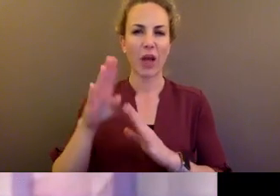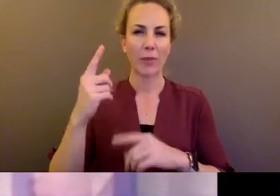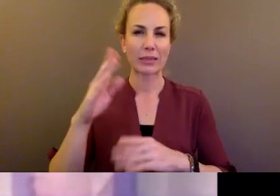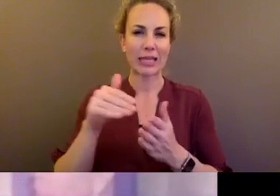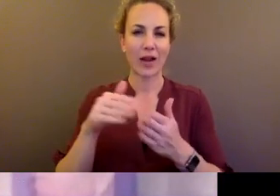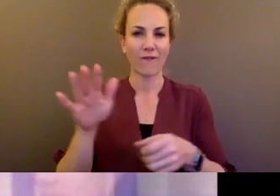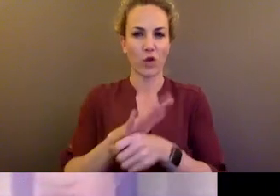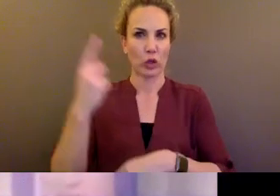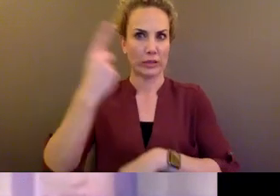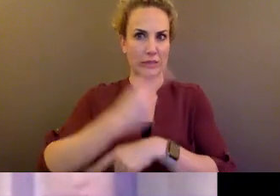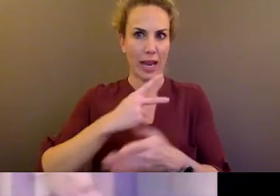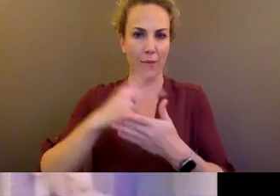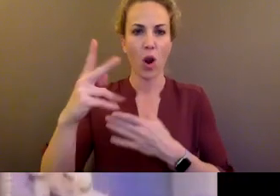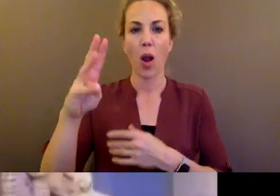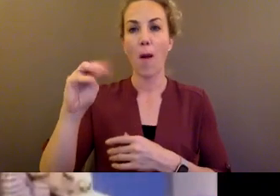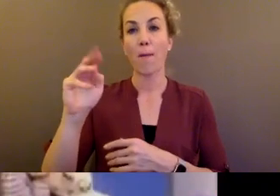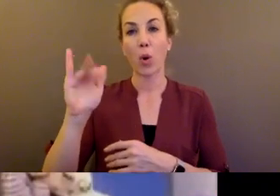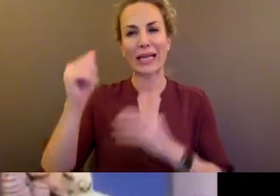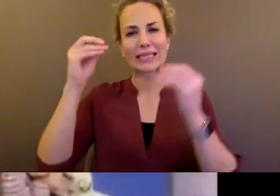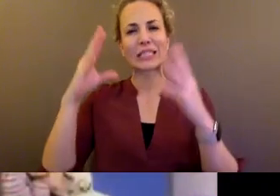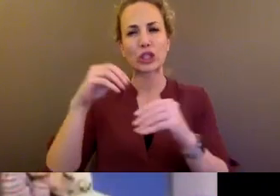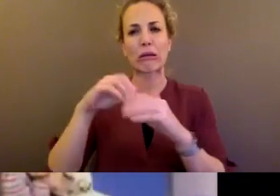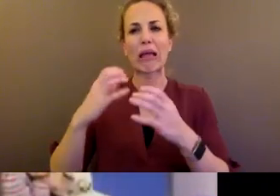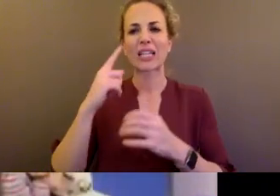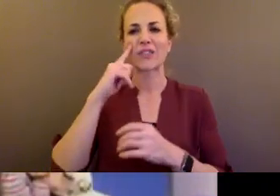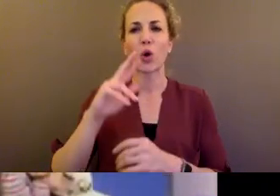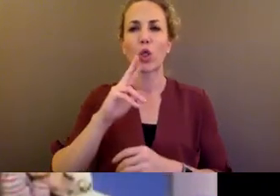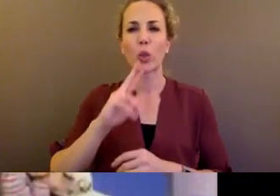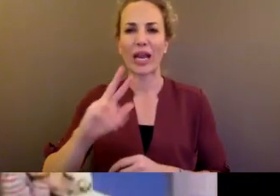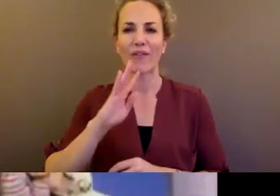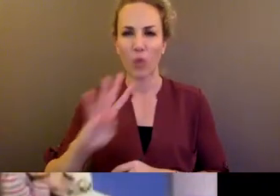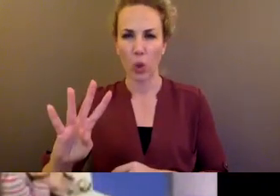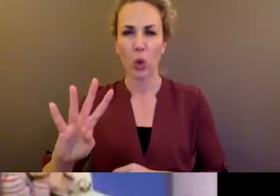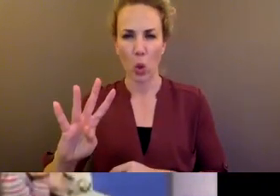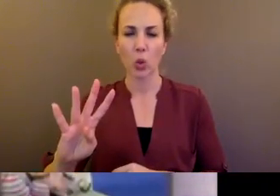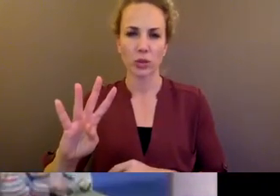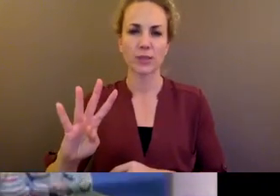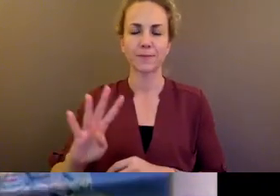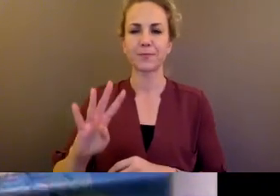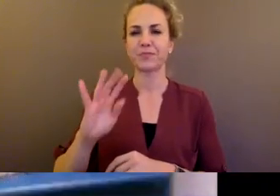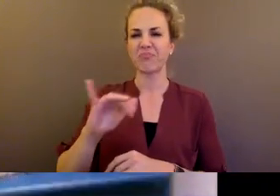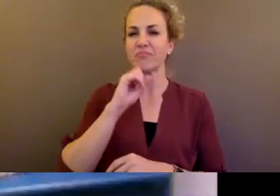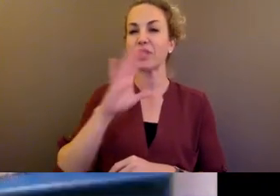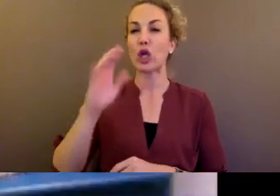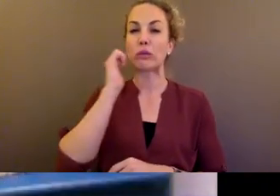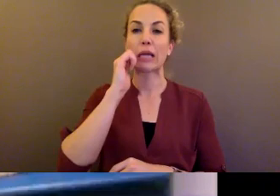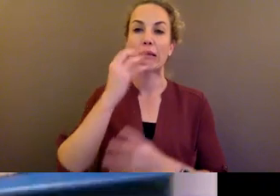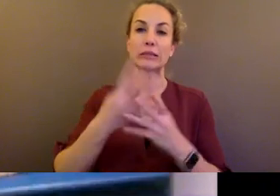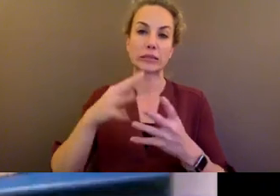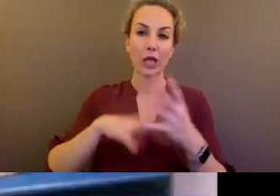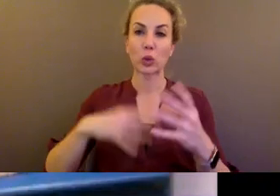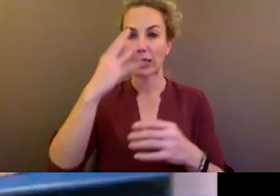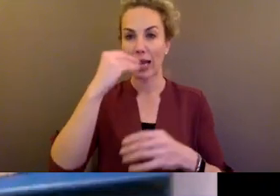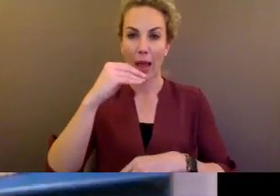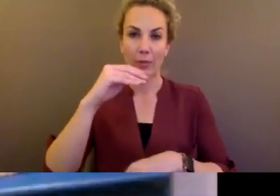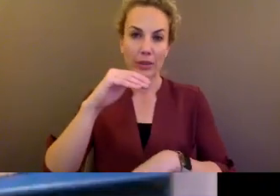program, and Maria is a teacher in a class for threes and fours, 3 year olds and 4 year olds. Her daily schedule includes nap